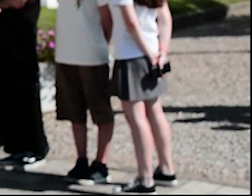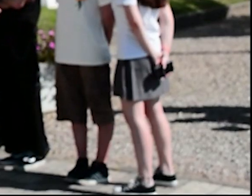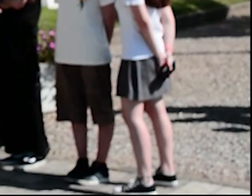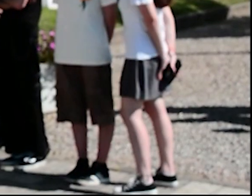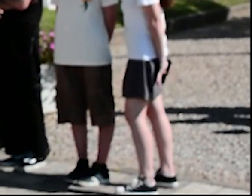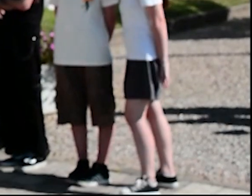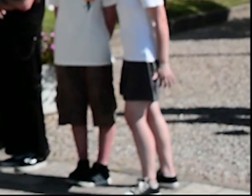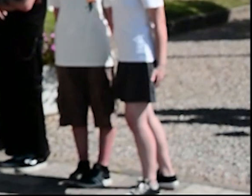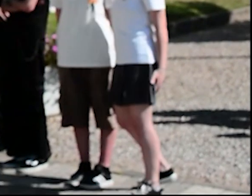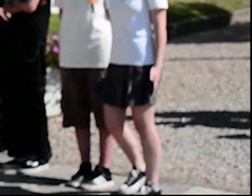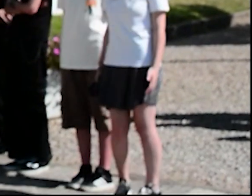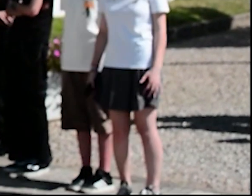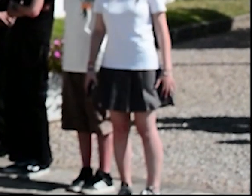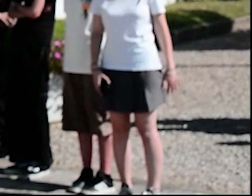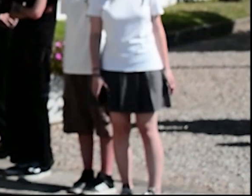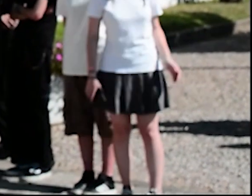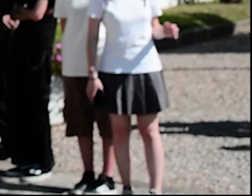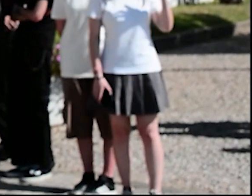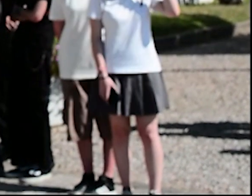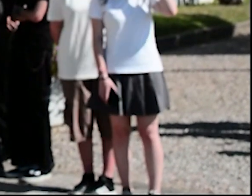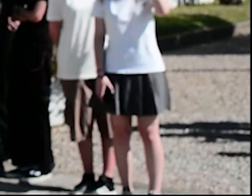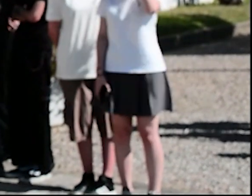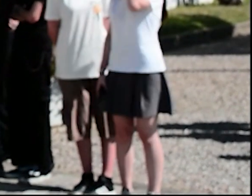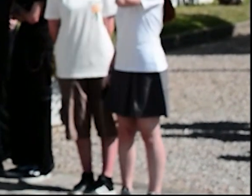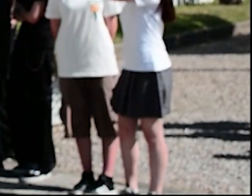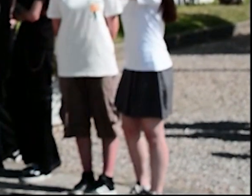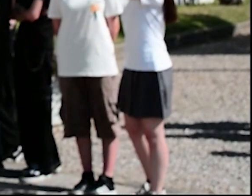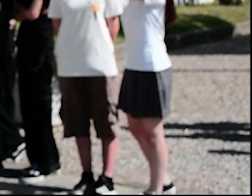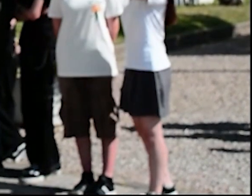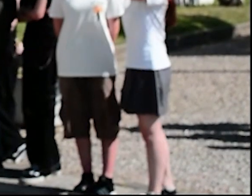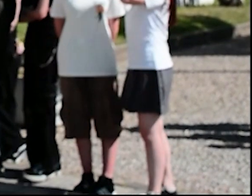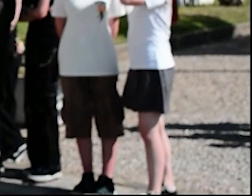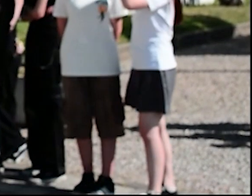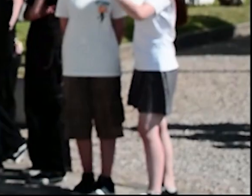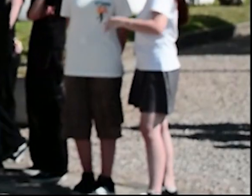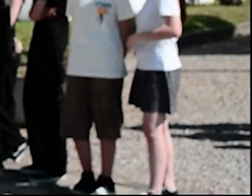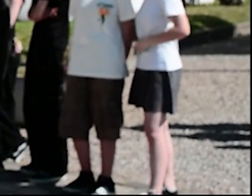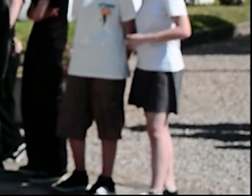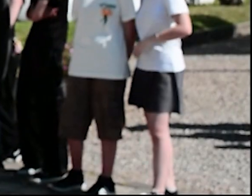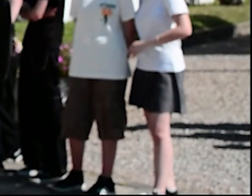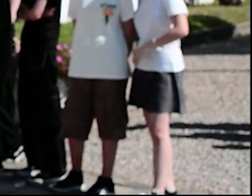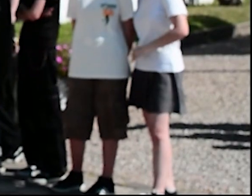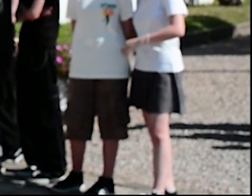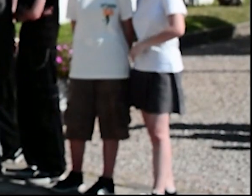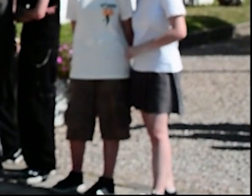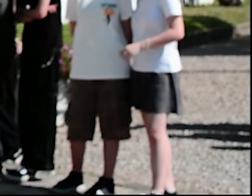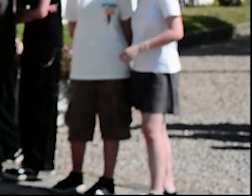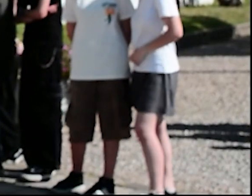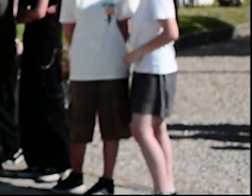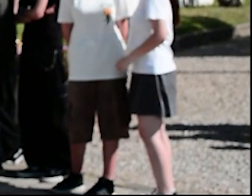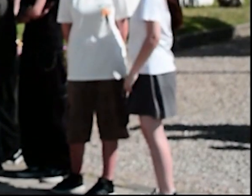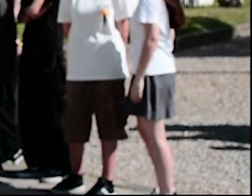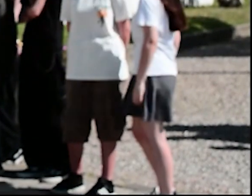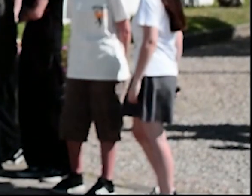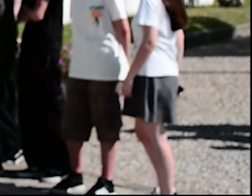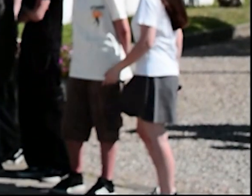in the Uruguay and was administered by the Economic Board of the City of Minas. The church continues to keep records of